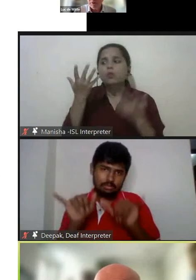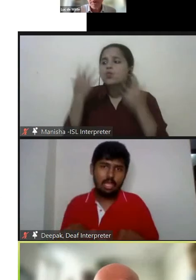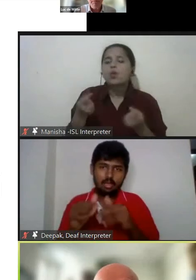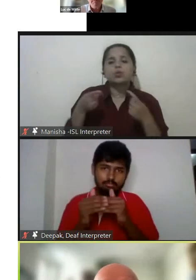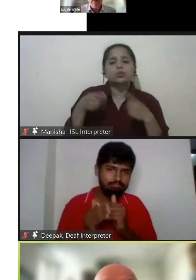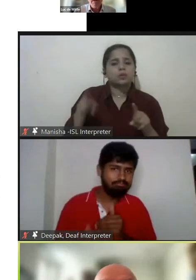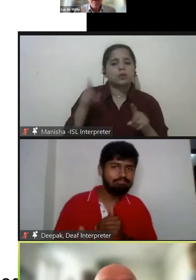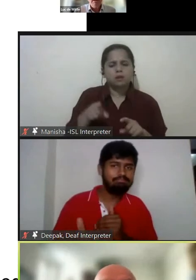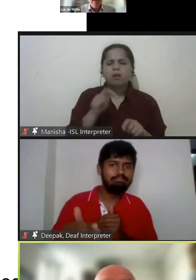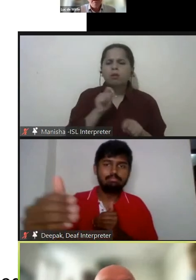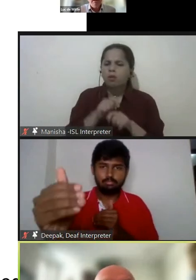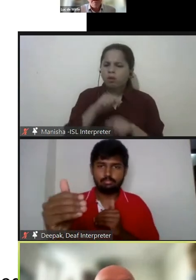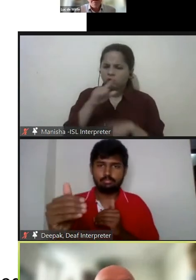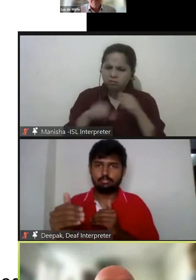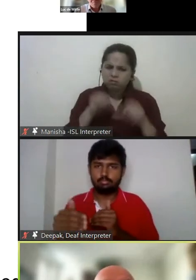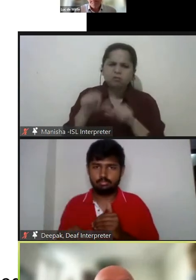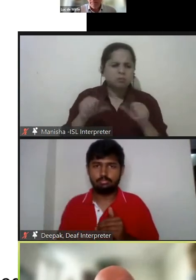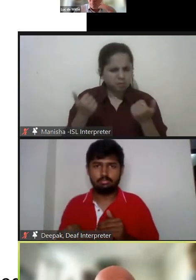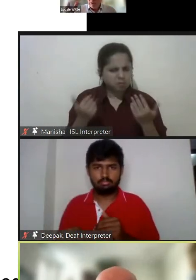really works.